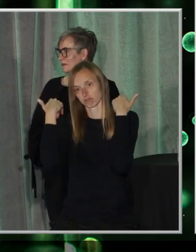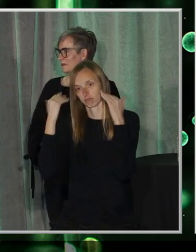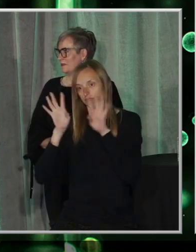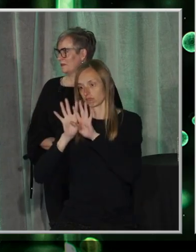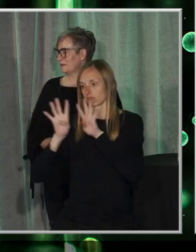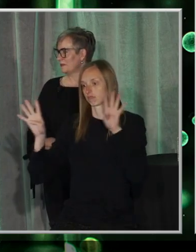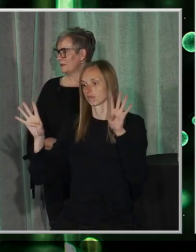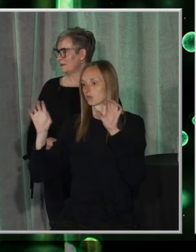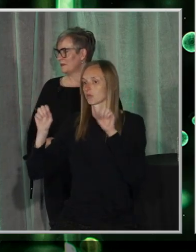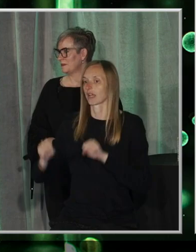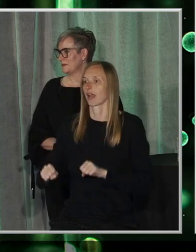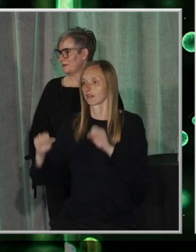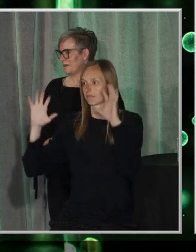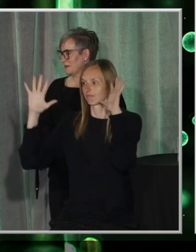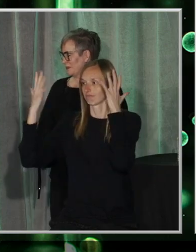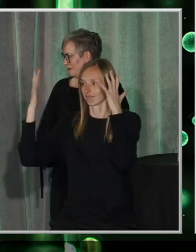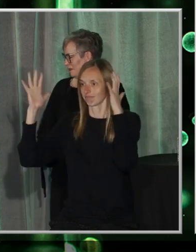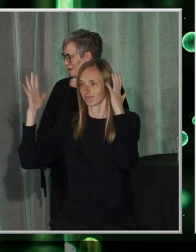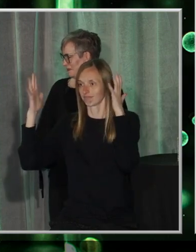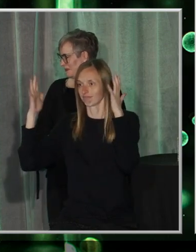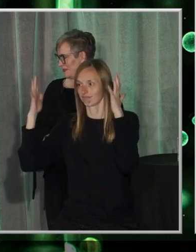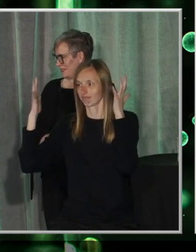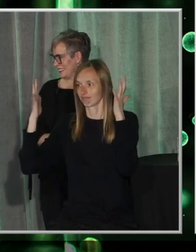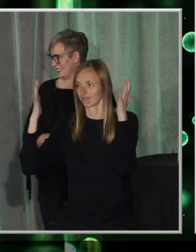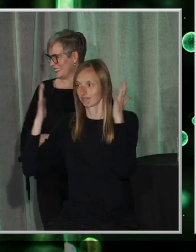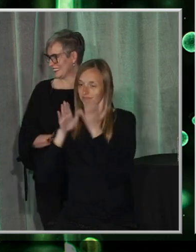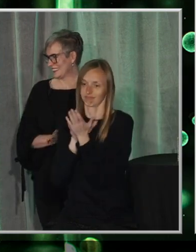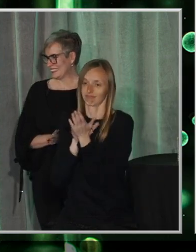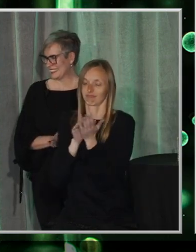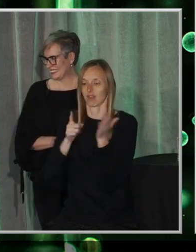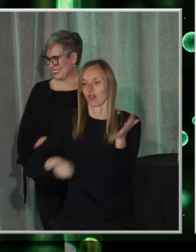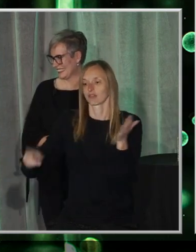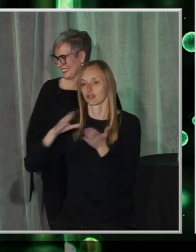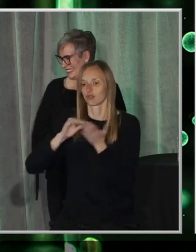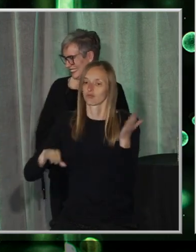can give them all one big round of applause and we can hear it for our awesome students.